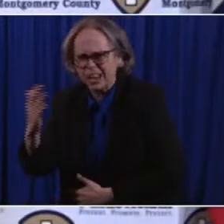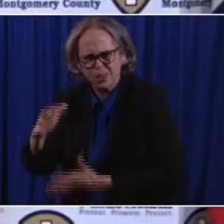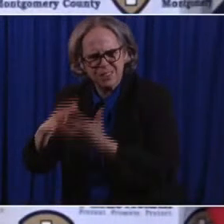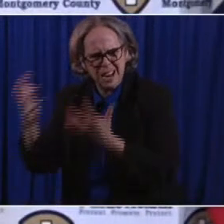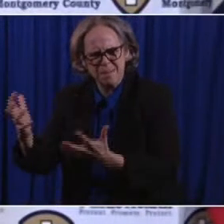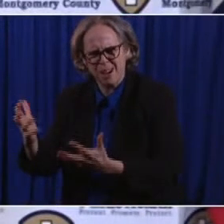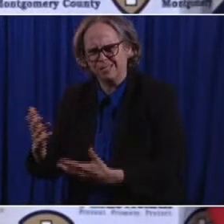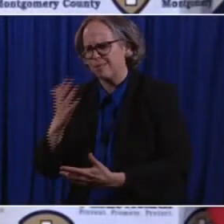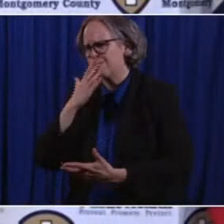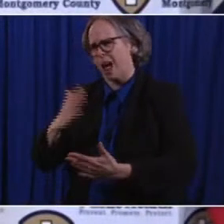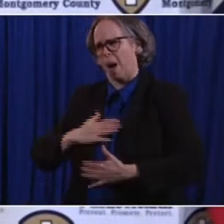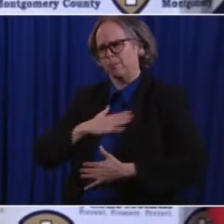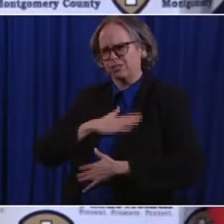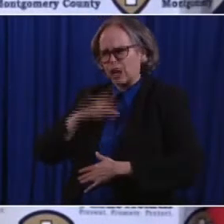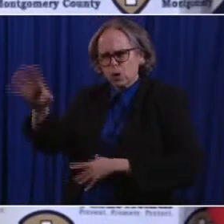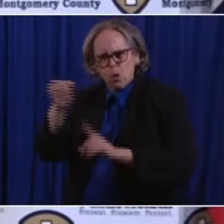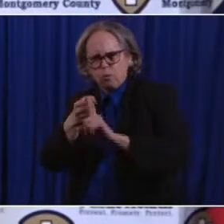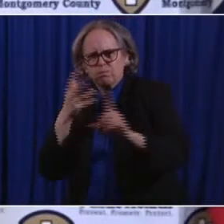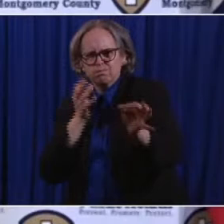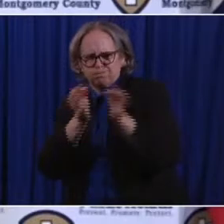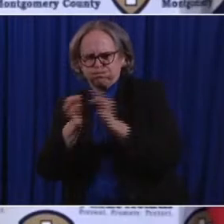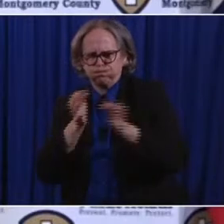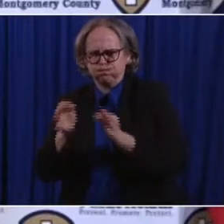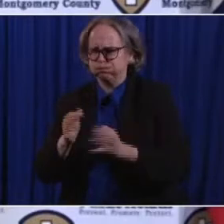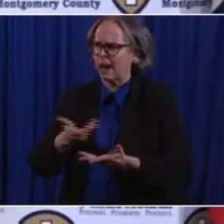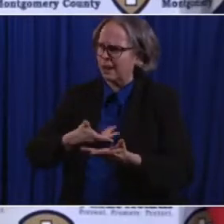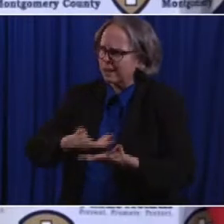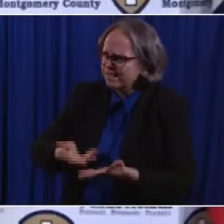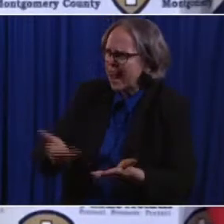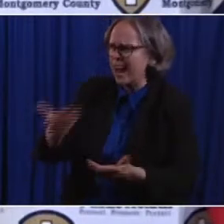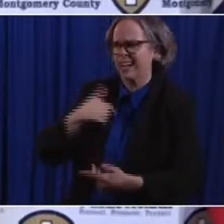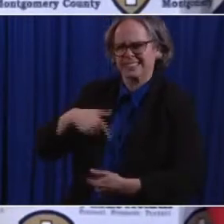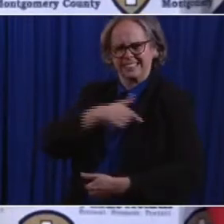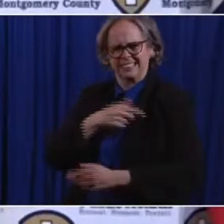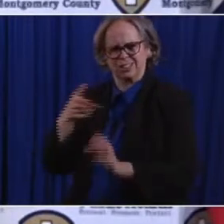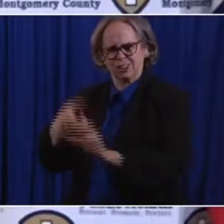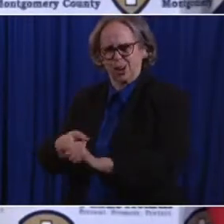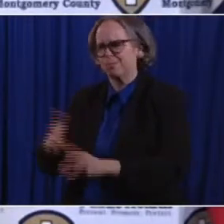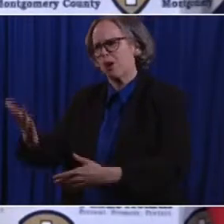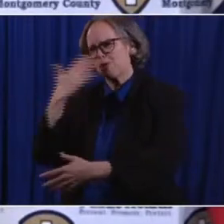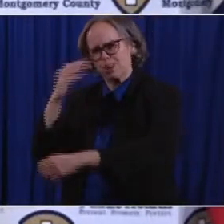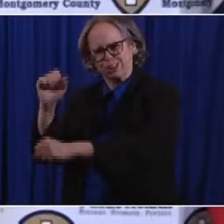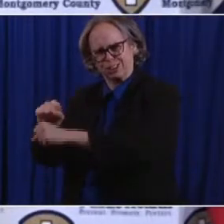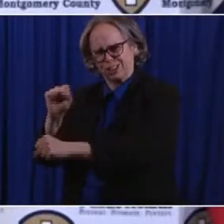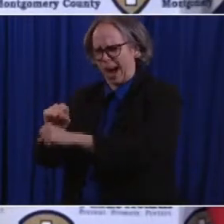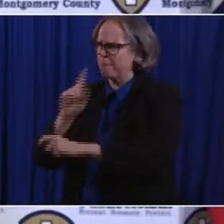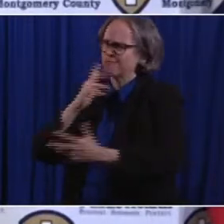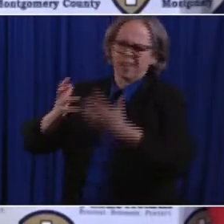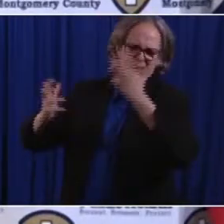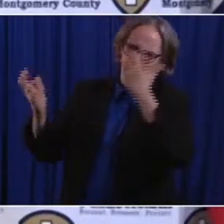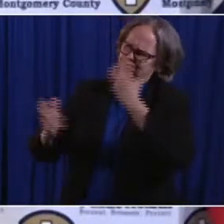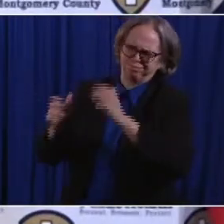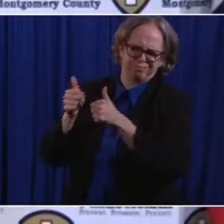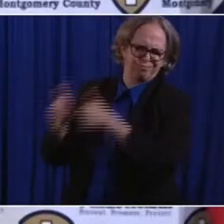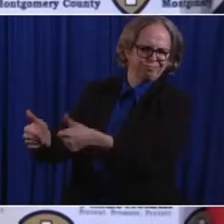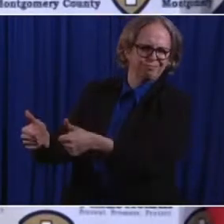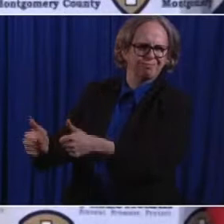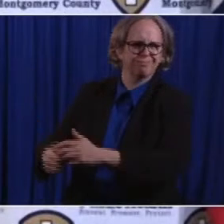today. We're very proud of the great job that you all are doing, and your team out there just absolutely phenomenal. Thank you, Governor. Thank you it means a lot to